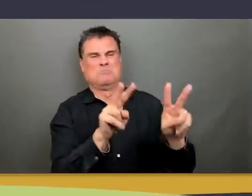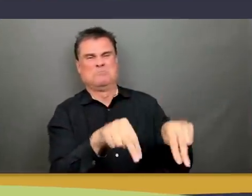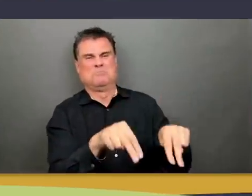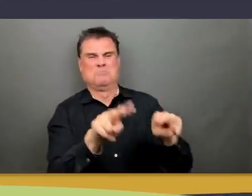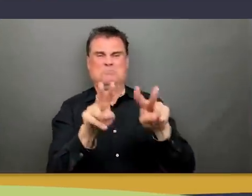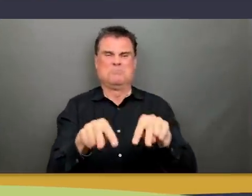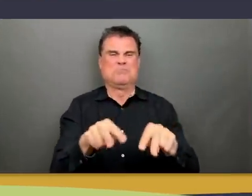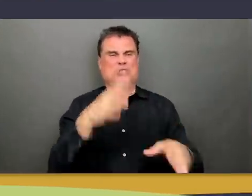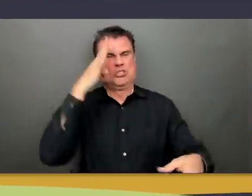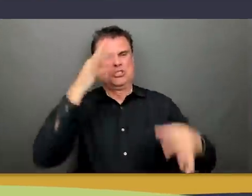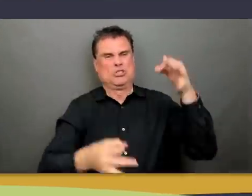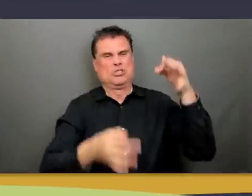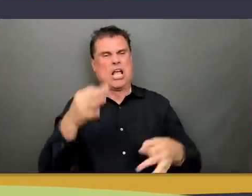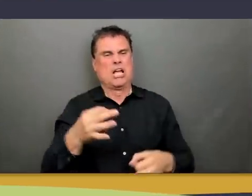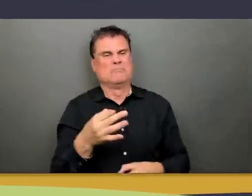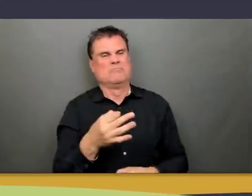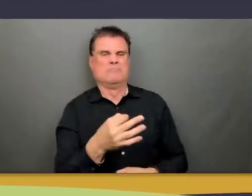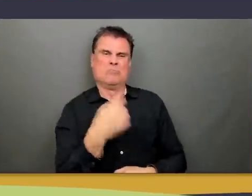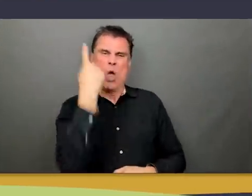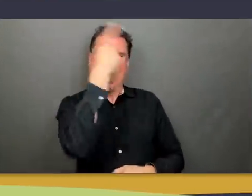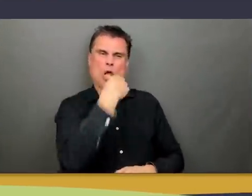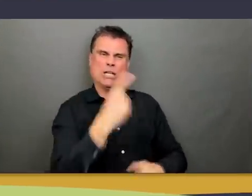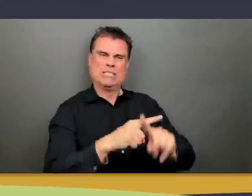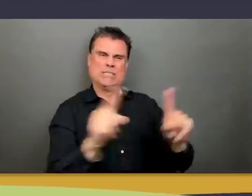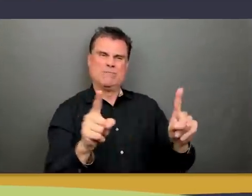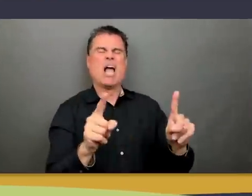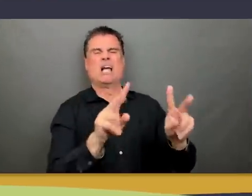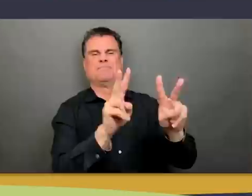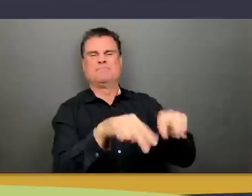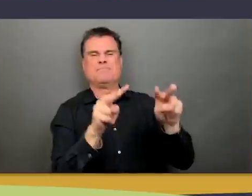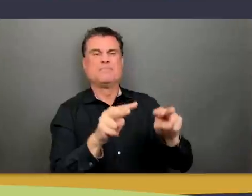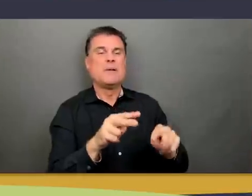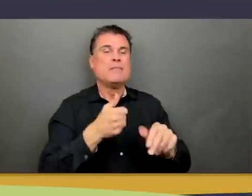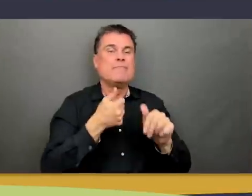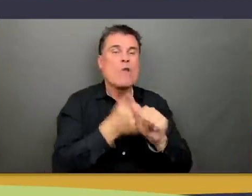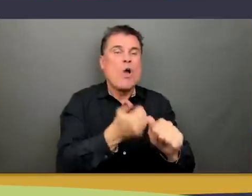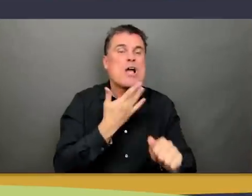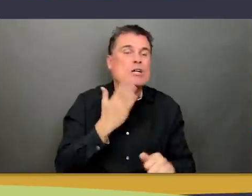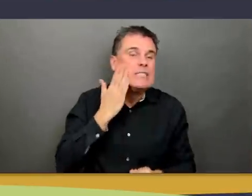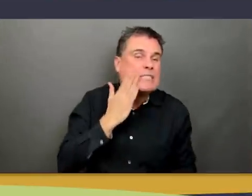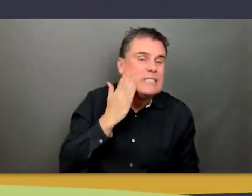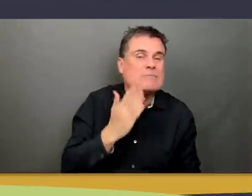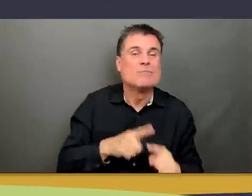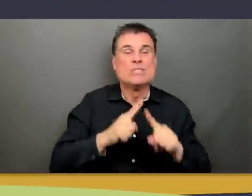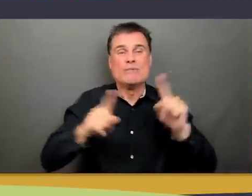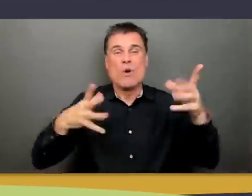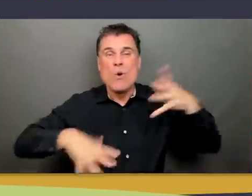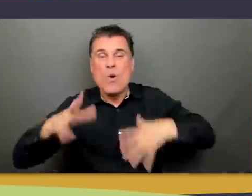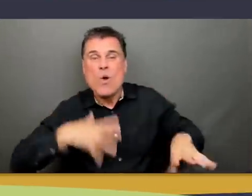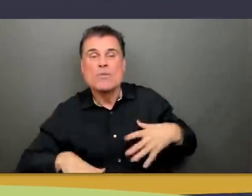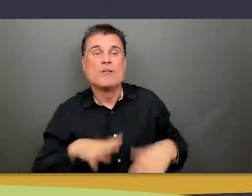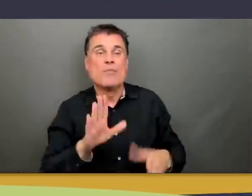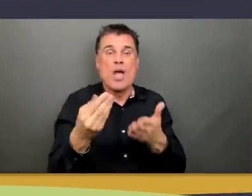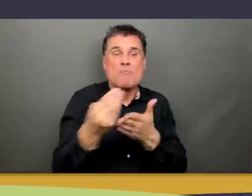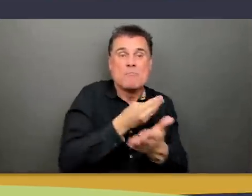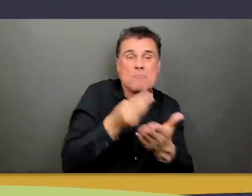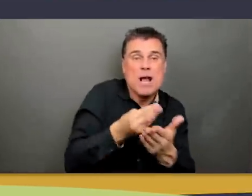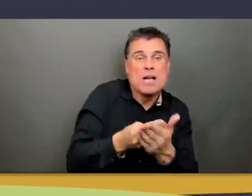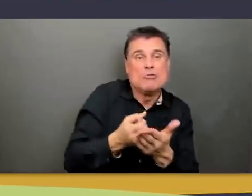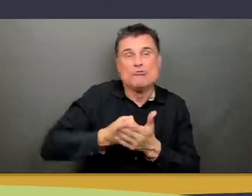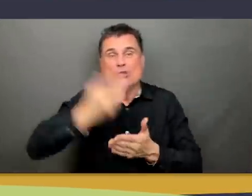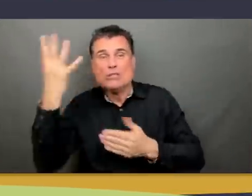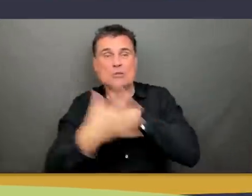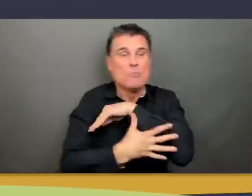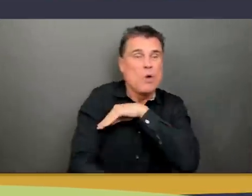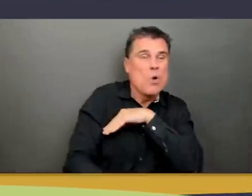skin, the clothes they wear, their socioeconomical status, or whether they located on Vancouver downtown east side